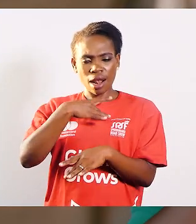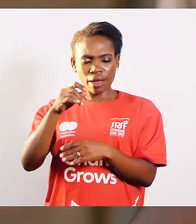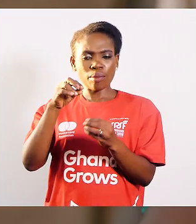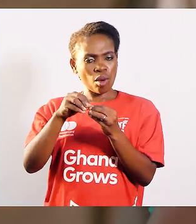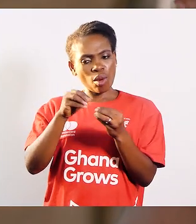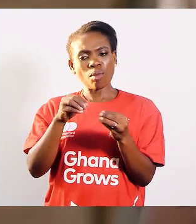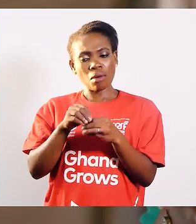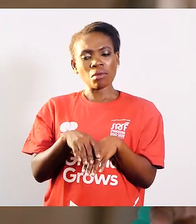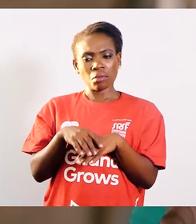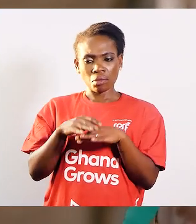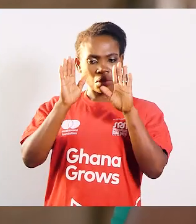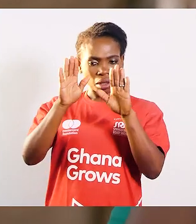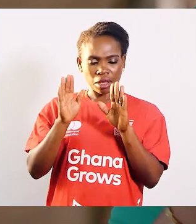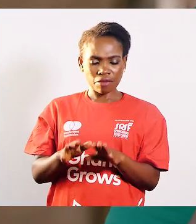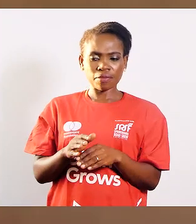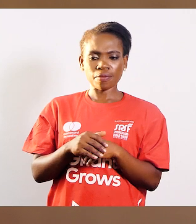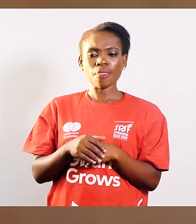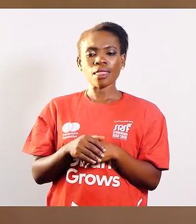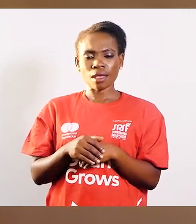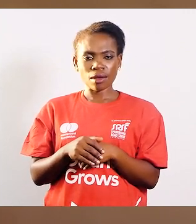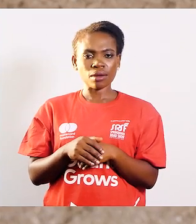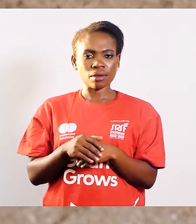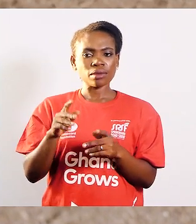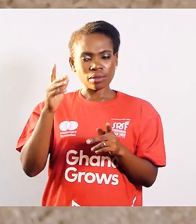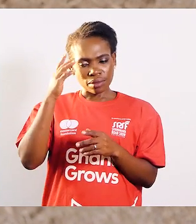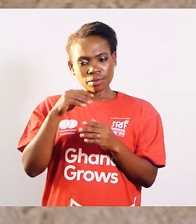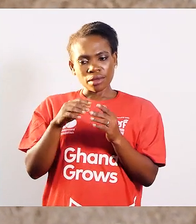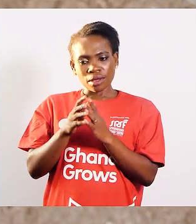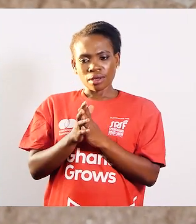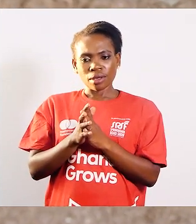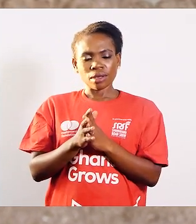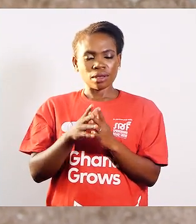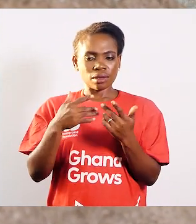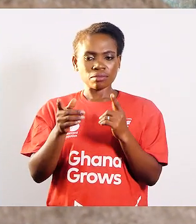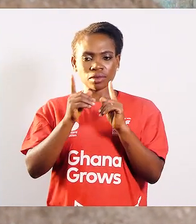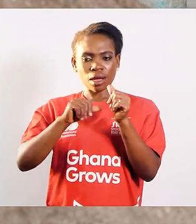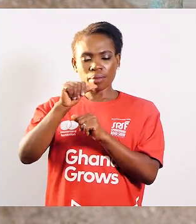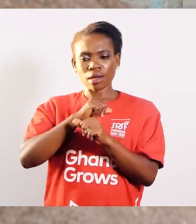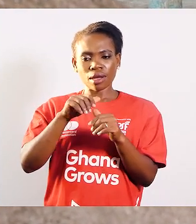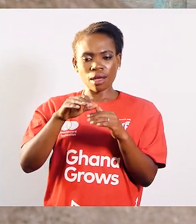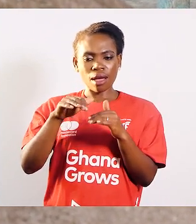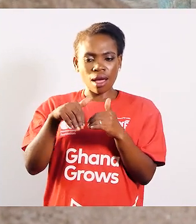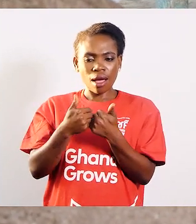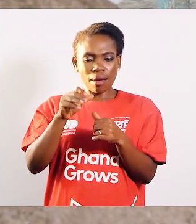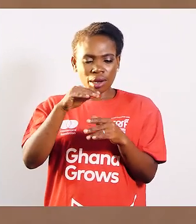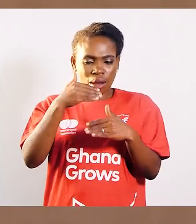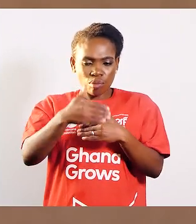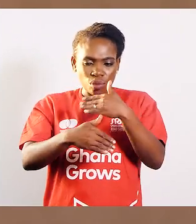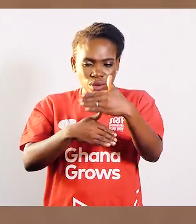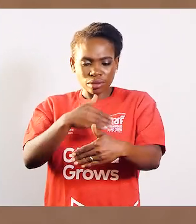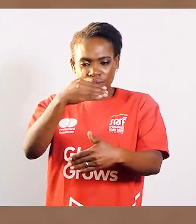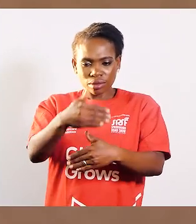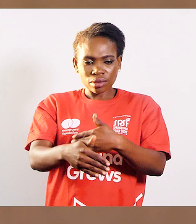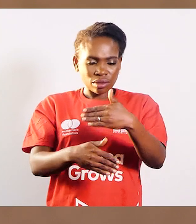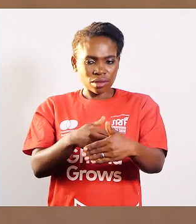are unable to meet the demand for mushrooms. Let's talk about the compost, the process of composting it. Okay. When we bring